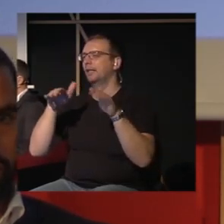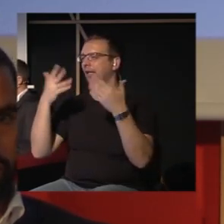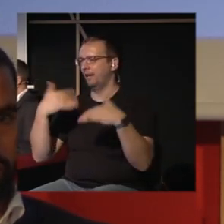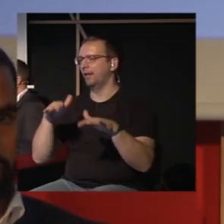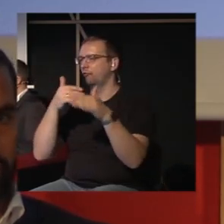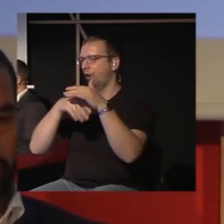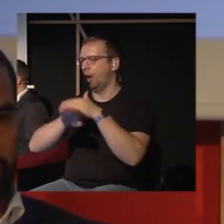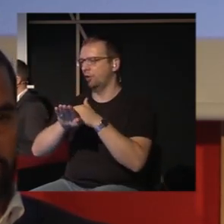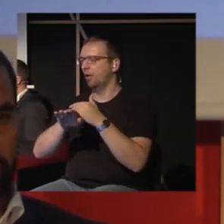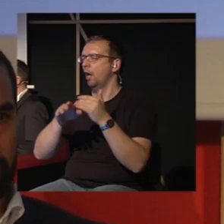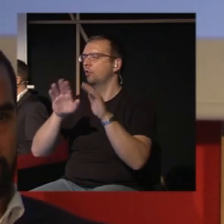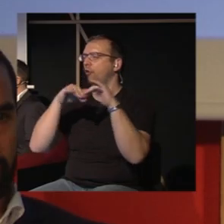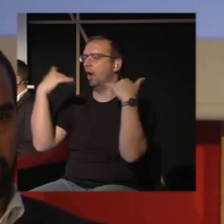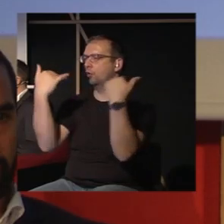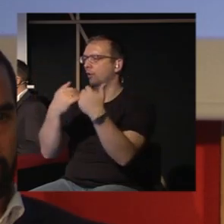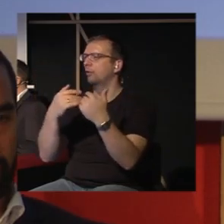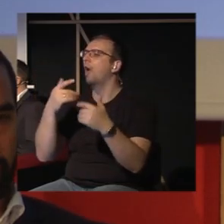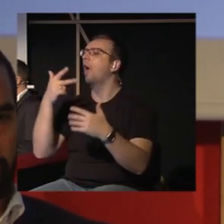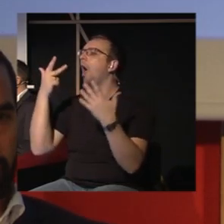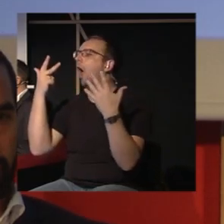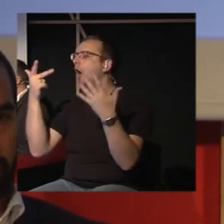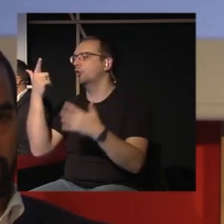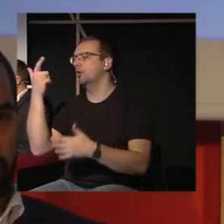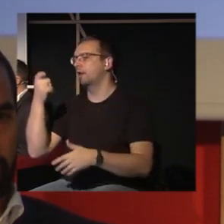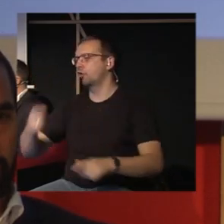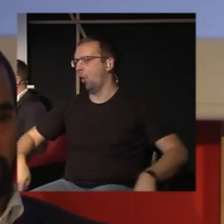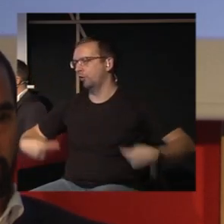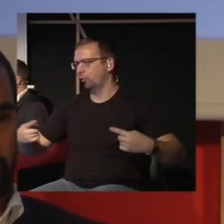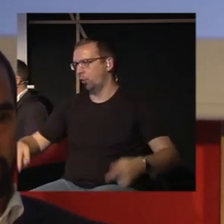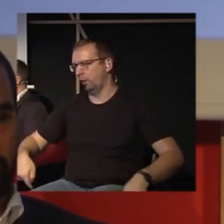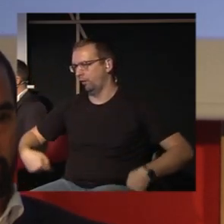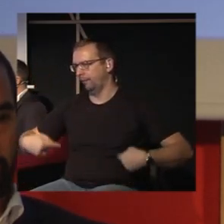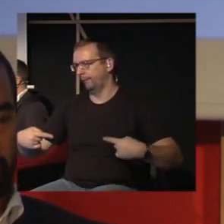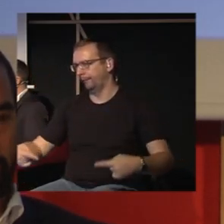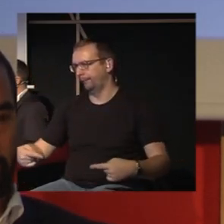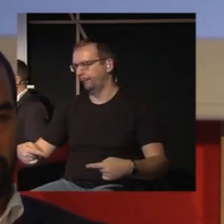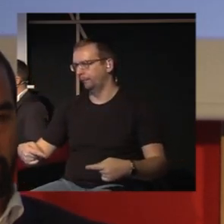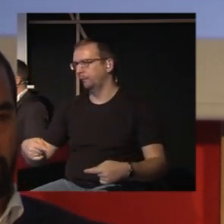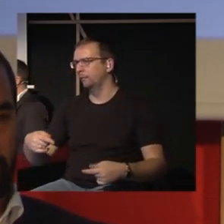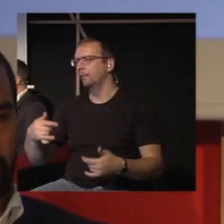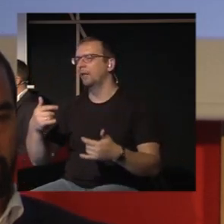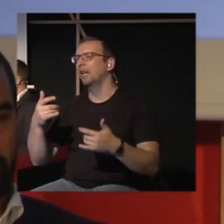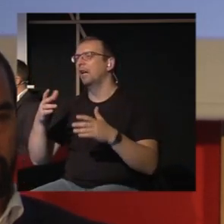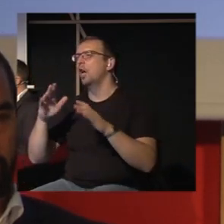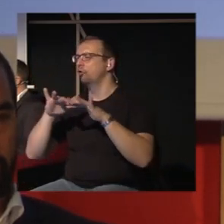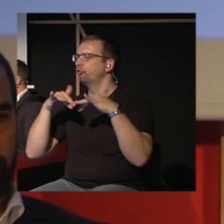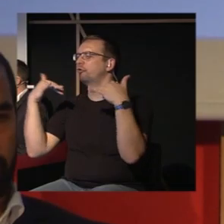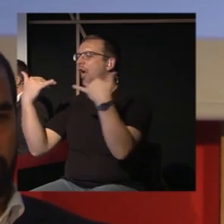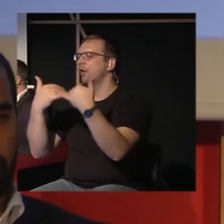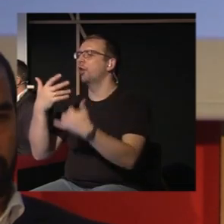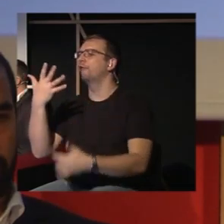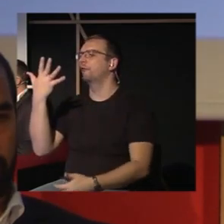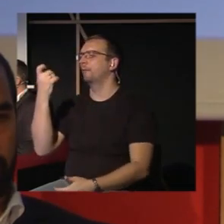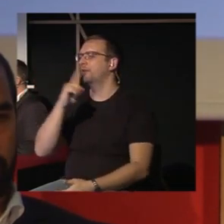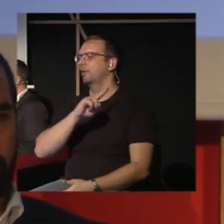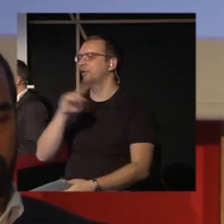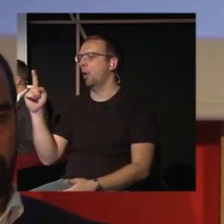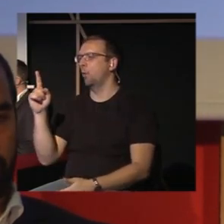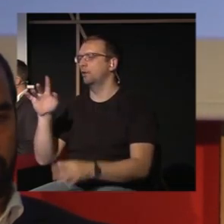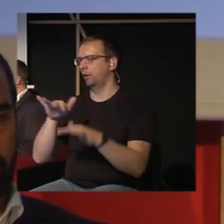Actualmente, bueno, en el estadio hay unas 50.000 socios y actualmente hay 1.100 personas con